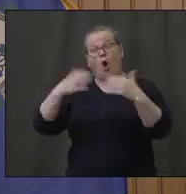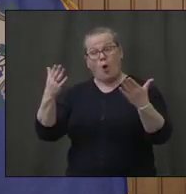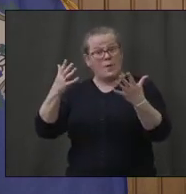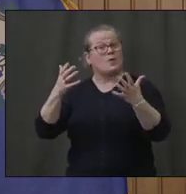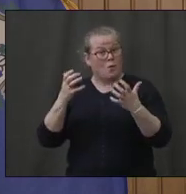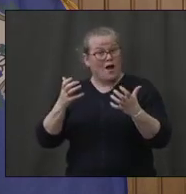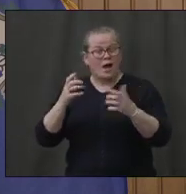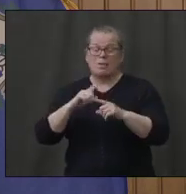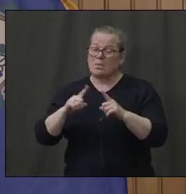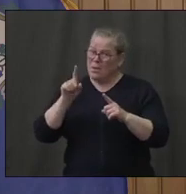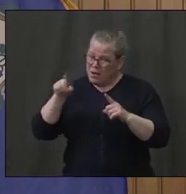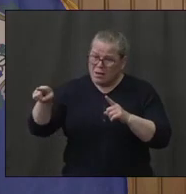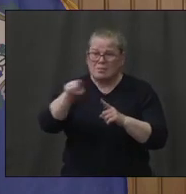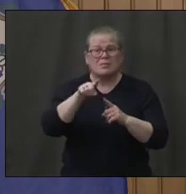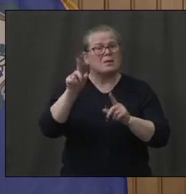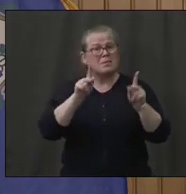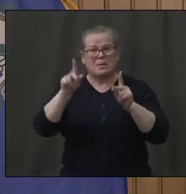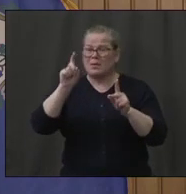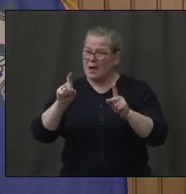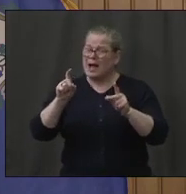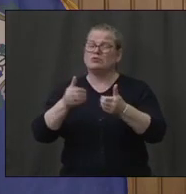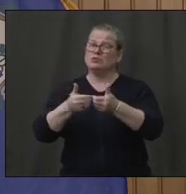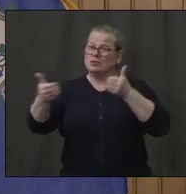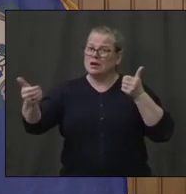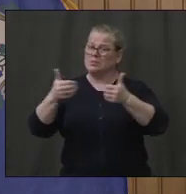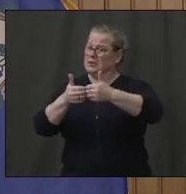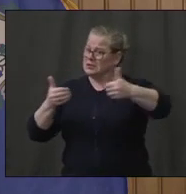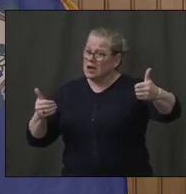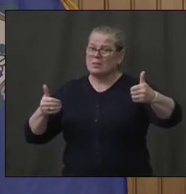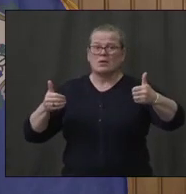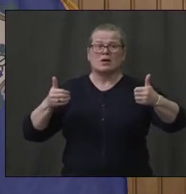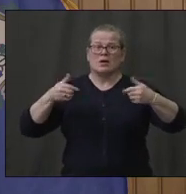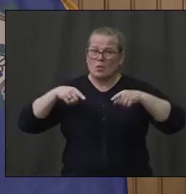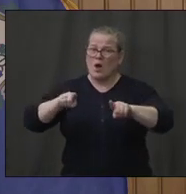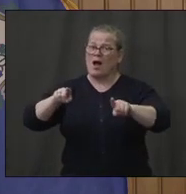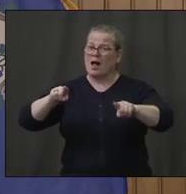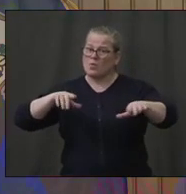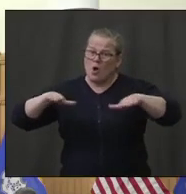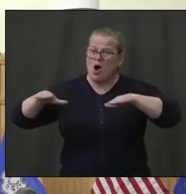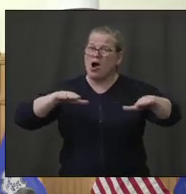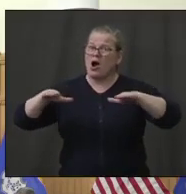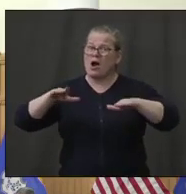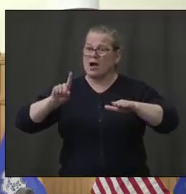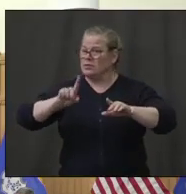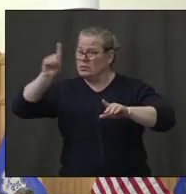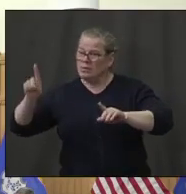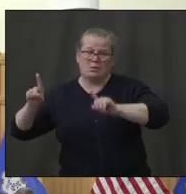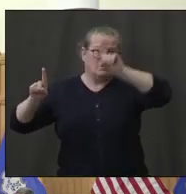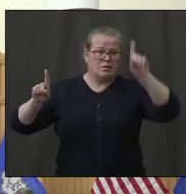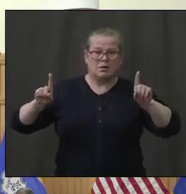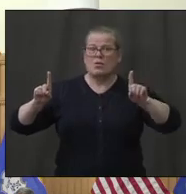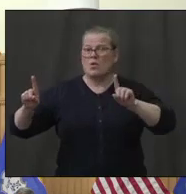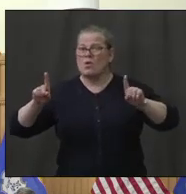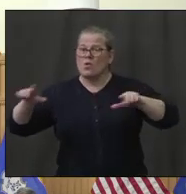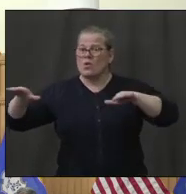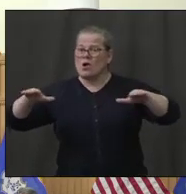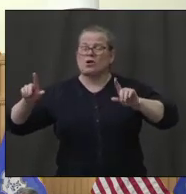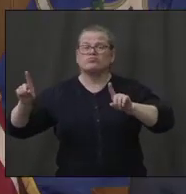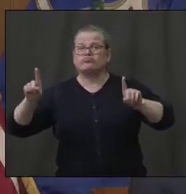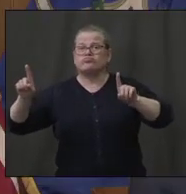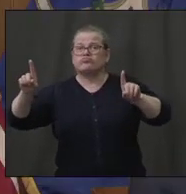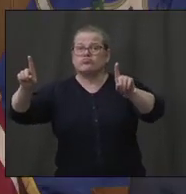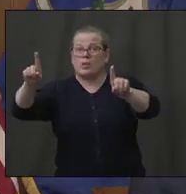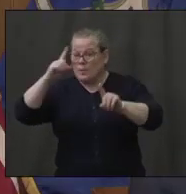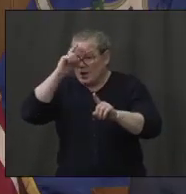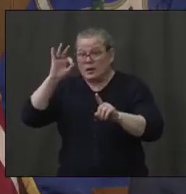really matters, and otherwise we're going to have to shut that down too. If I could just add one point, Governor, to that, Chris.